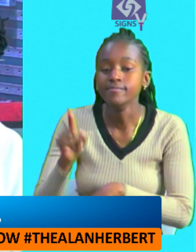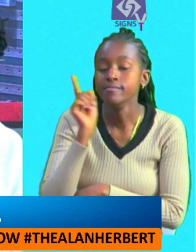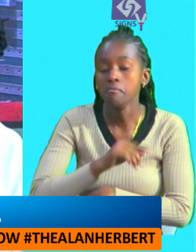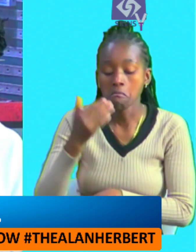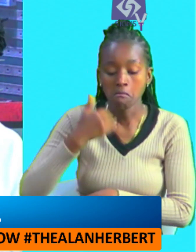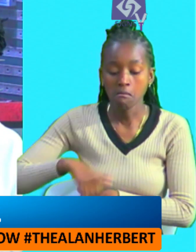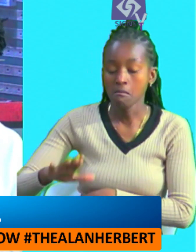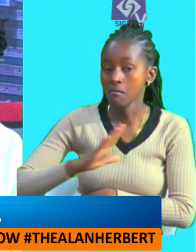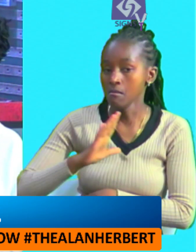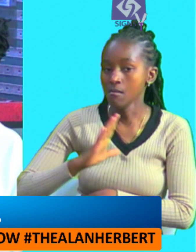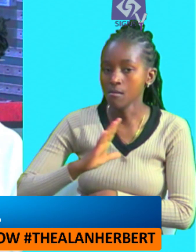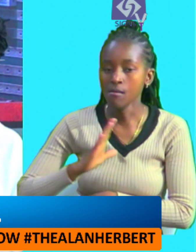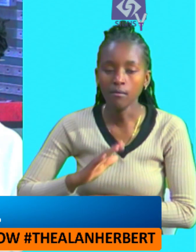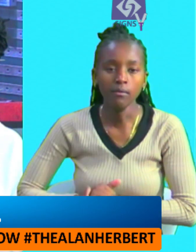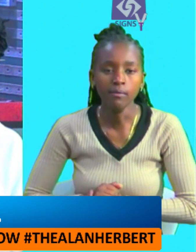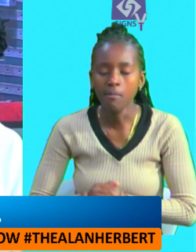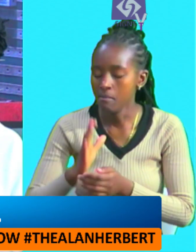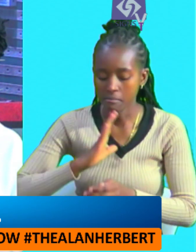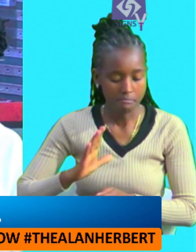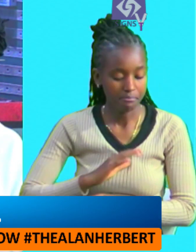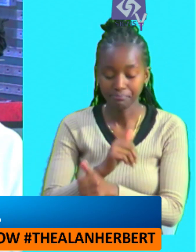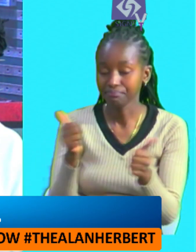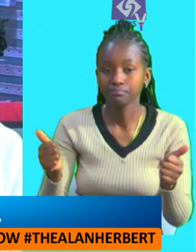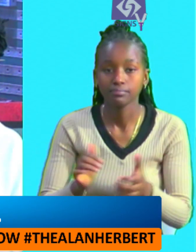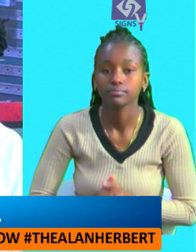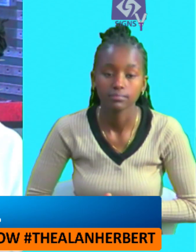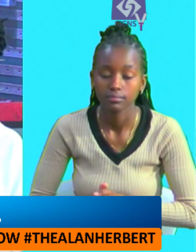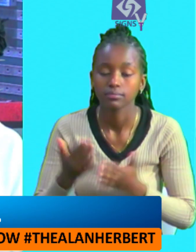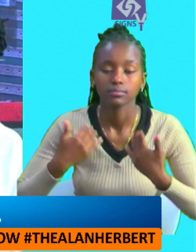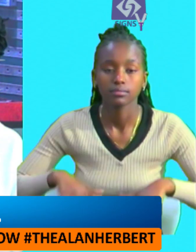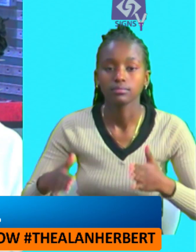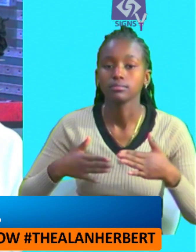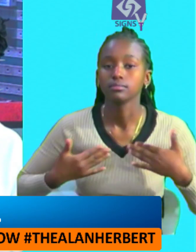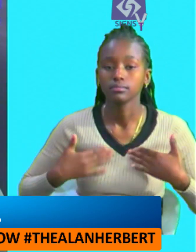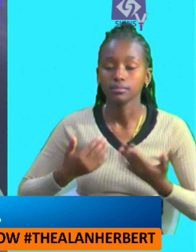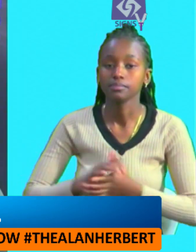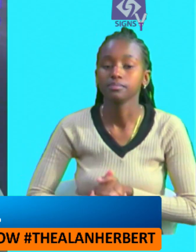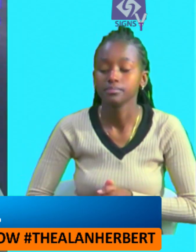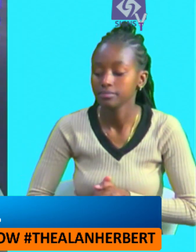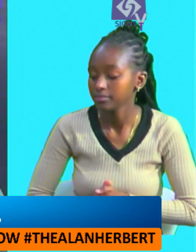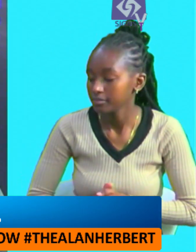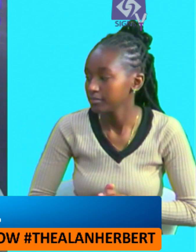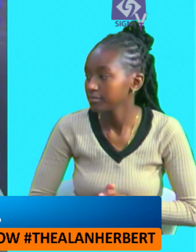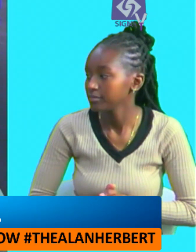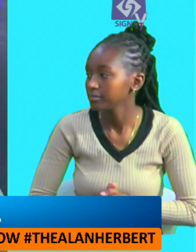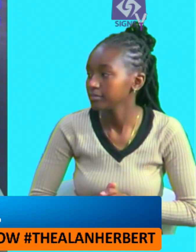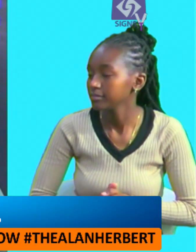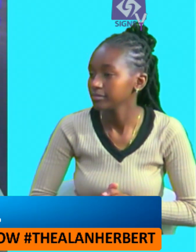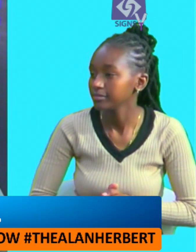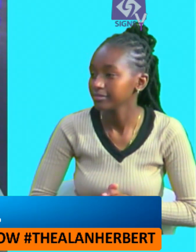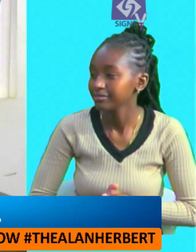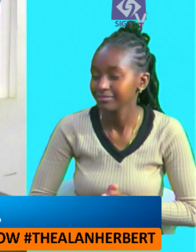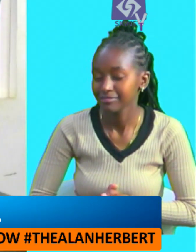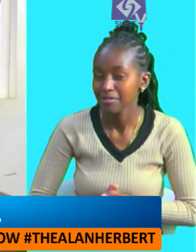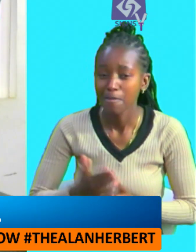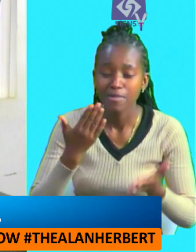well. Kopoa kabisa. Okay. Yeah, I'm happy where I am right now. It's like where you